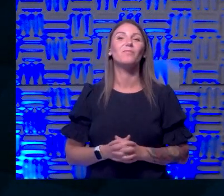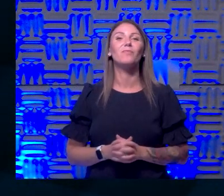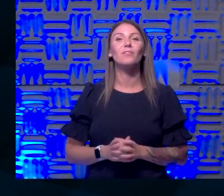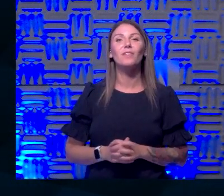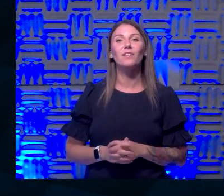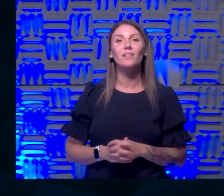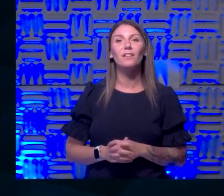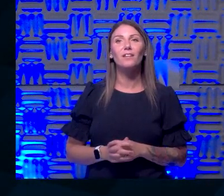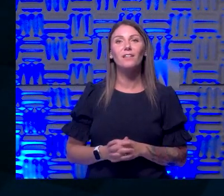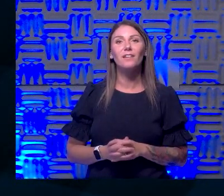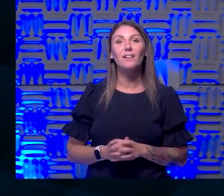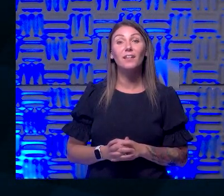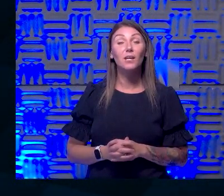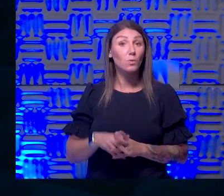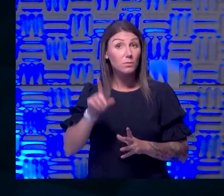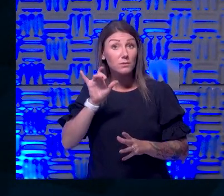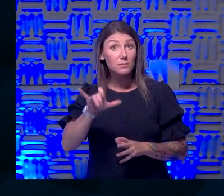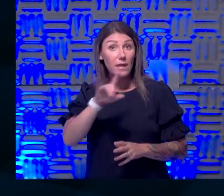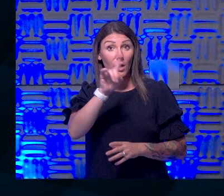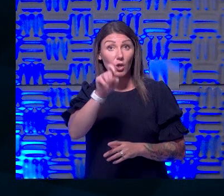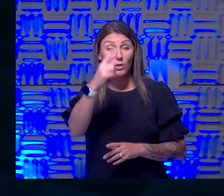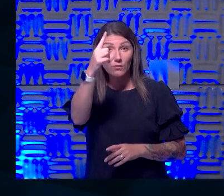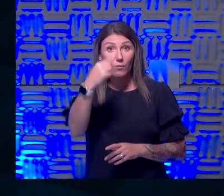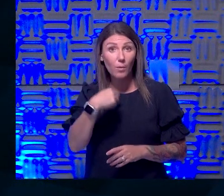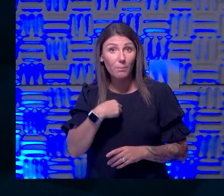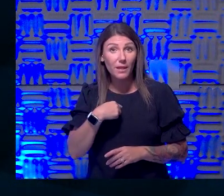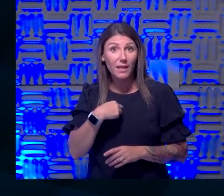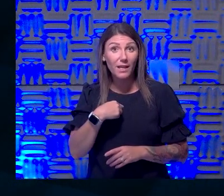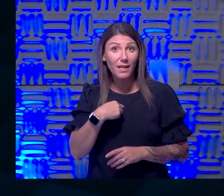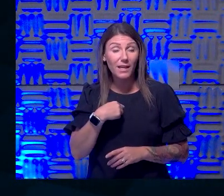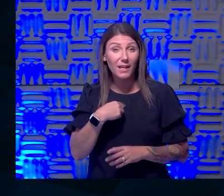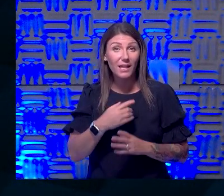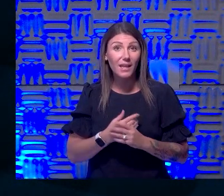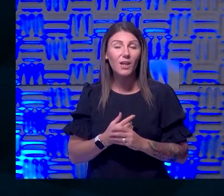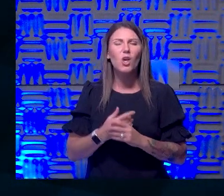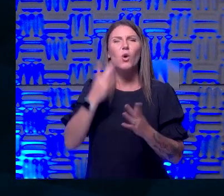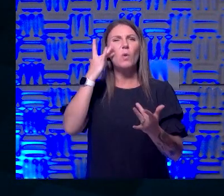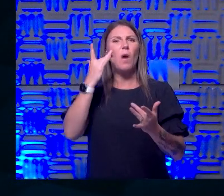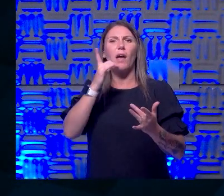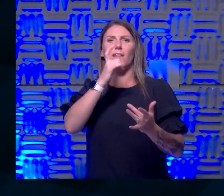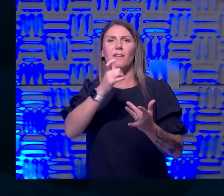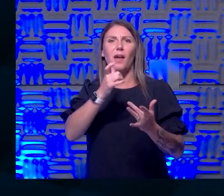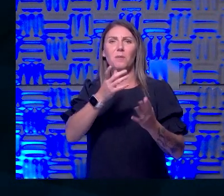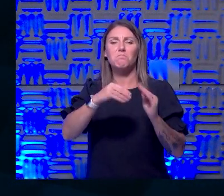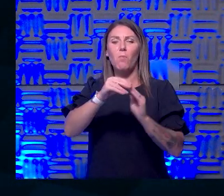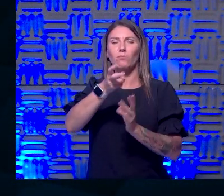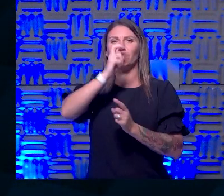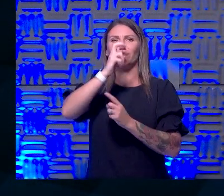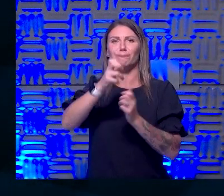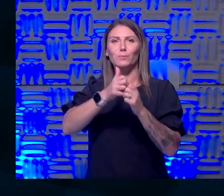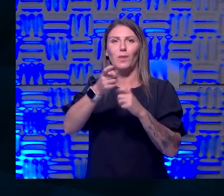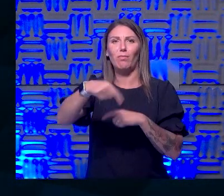Hello, was that question for me, Jill? Yes. Can you say why Yes. you're not getting tougher?